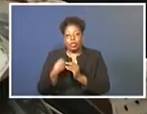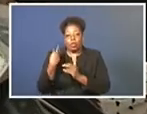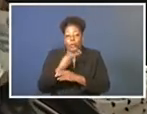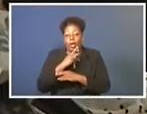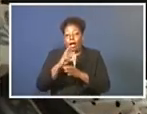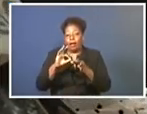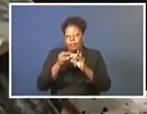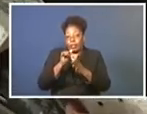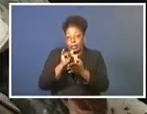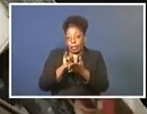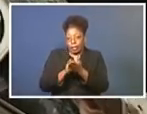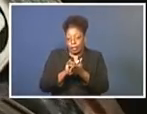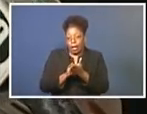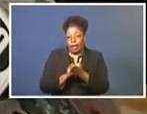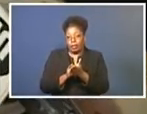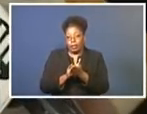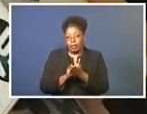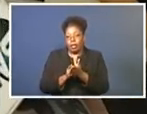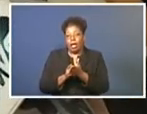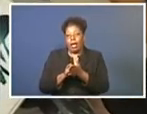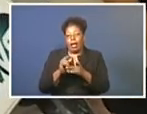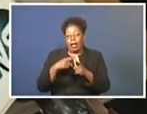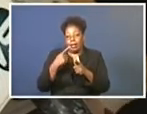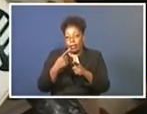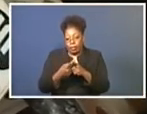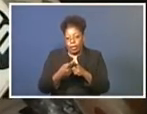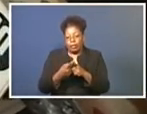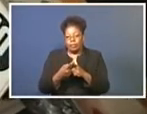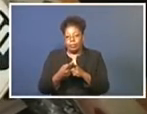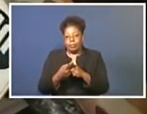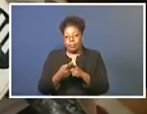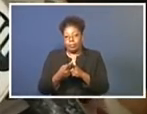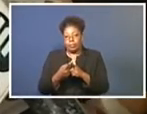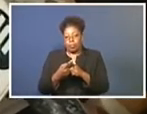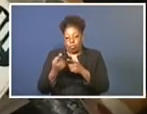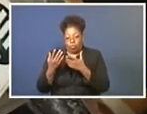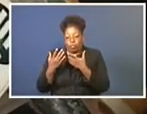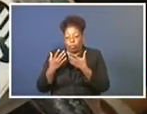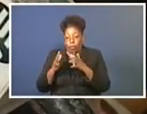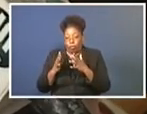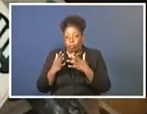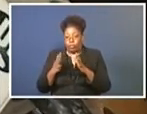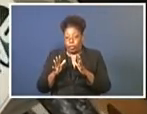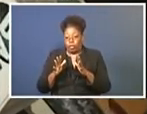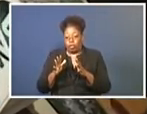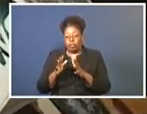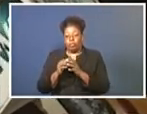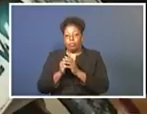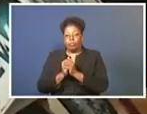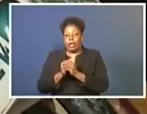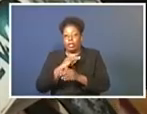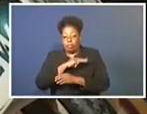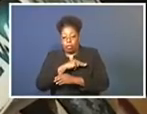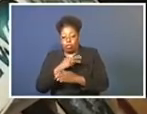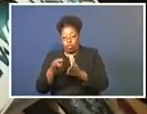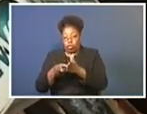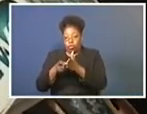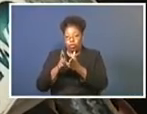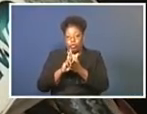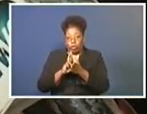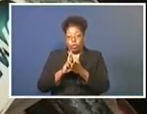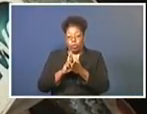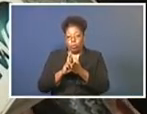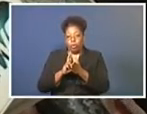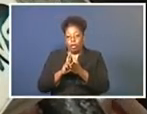correcting those challenges, and we intend to, once the stakeholders and myself in the ministry review